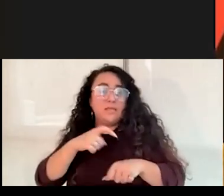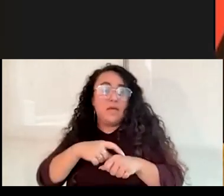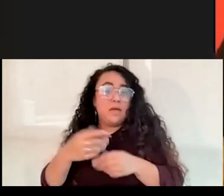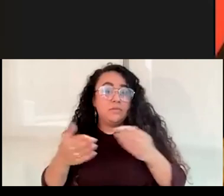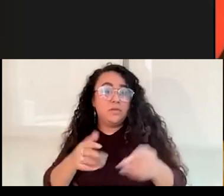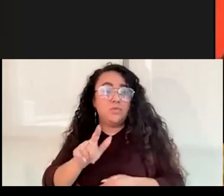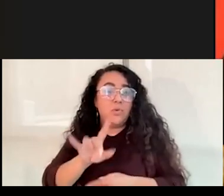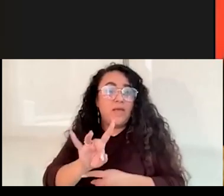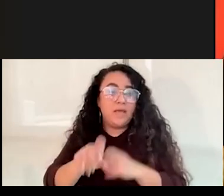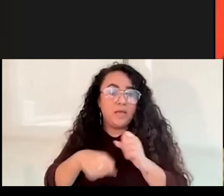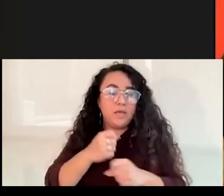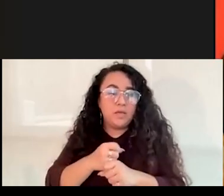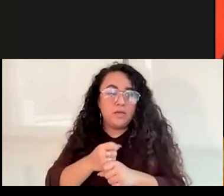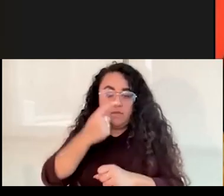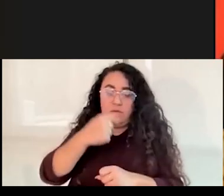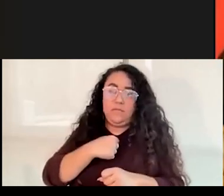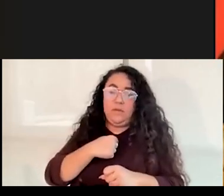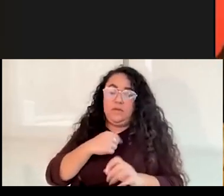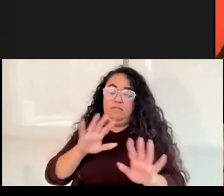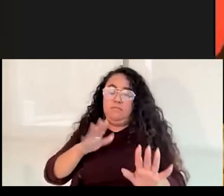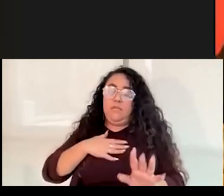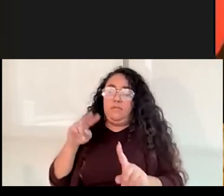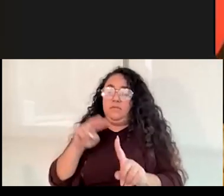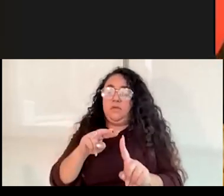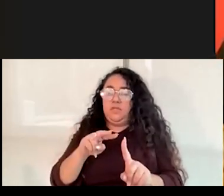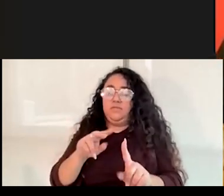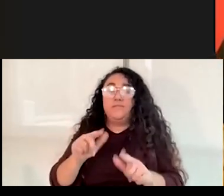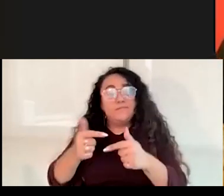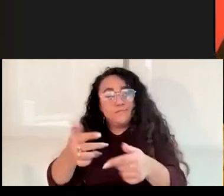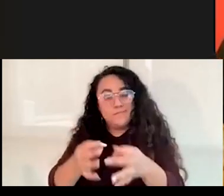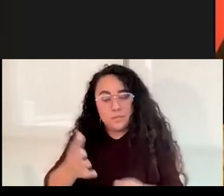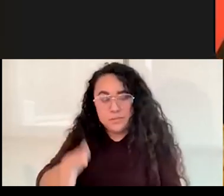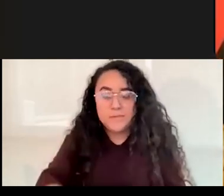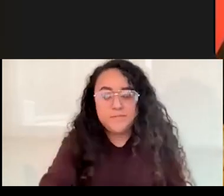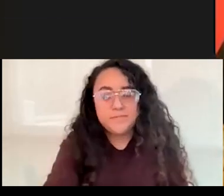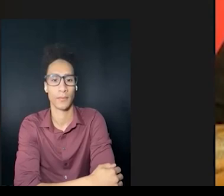Everybody, as far as I was concerned, this is how I looked at it.